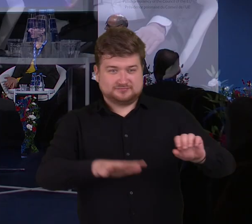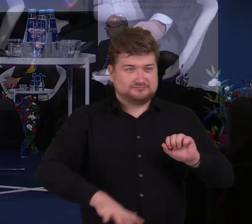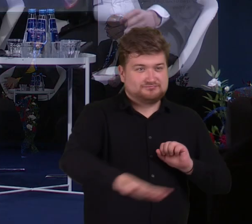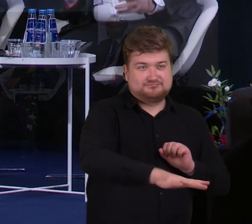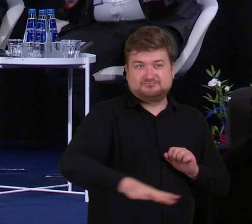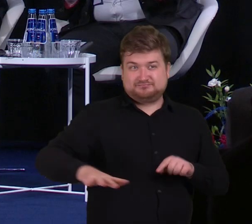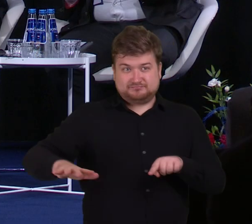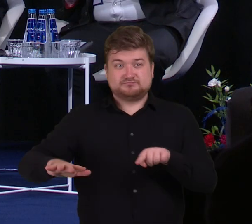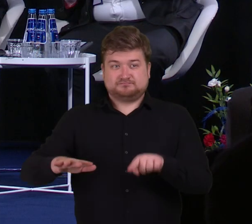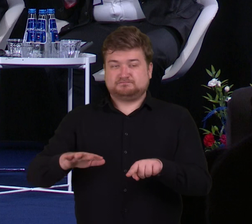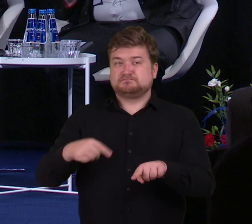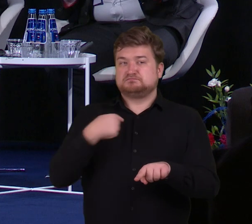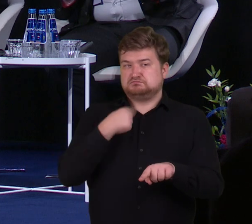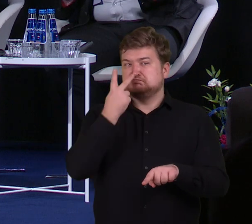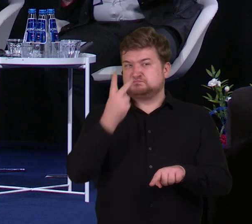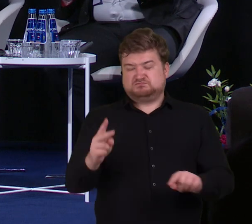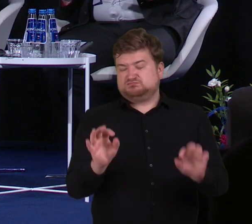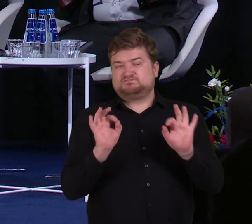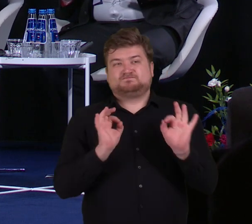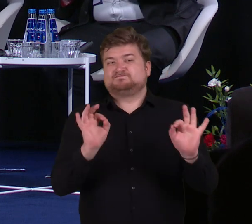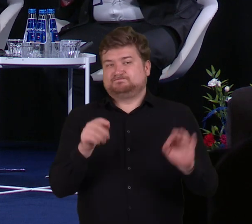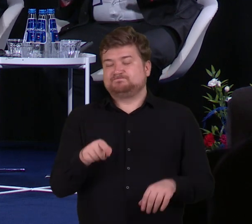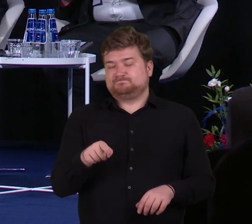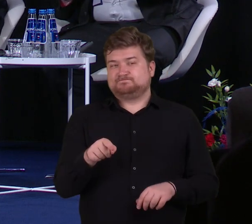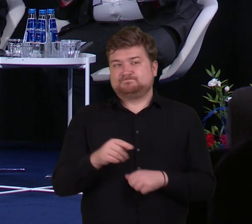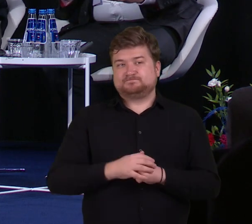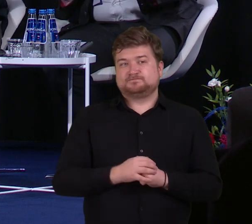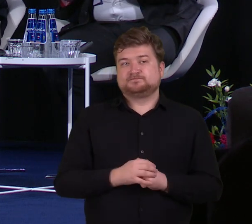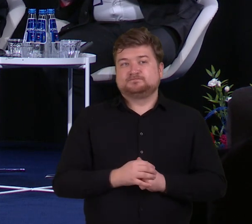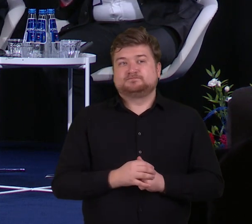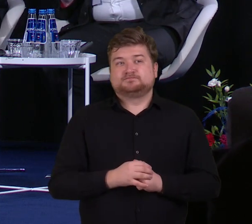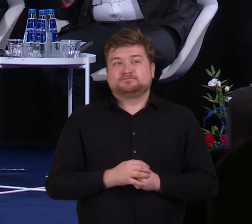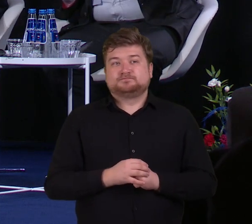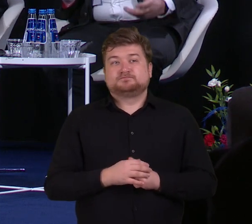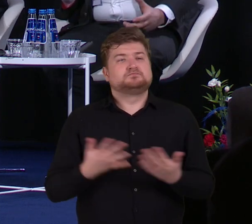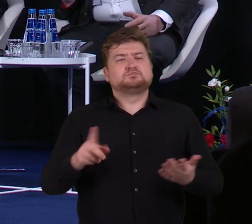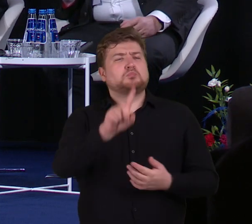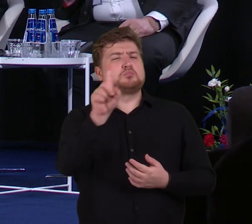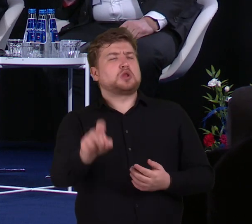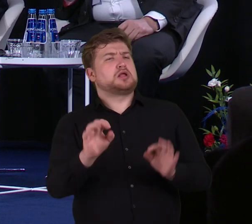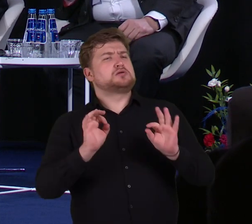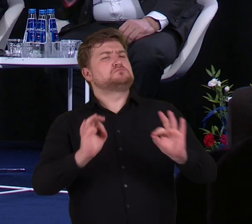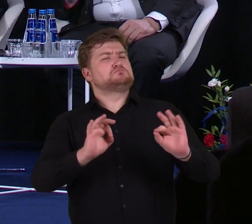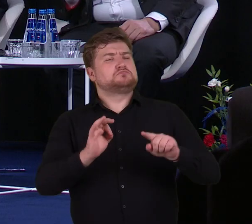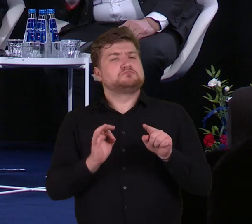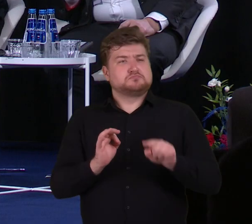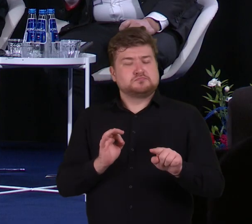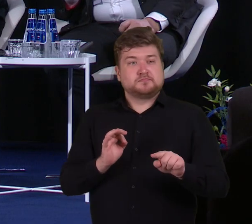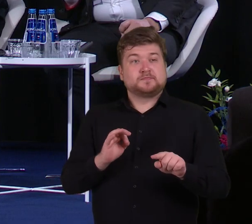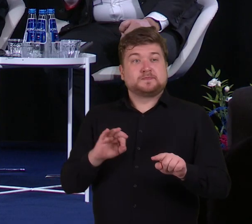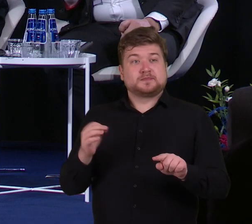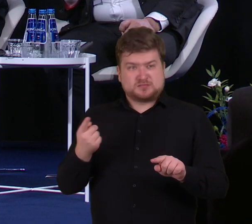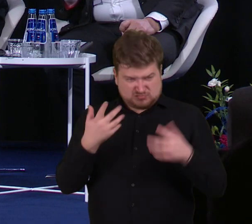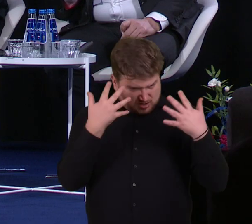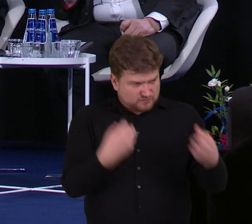a certain decision power and a certain planning capacity. And